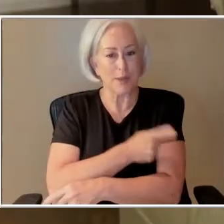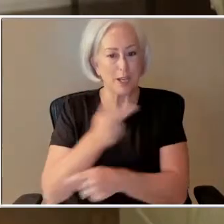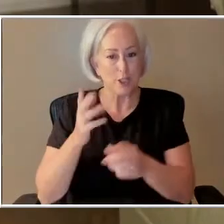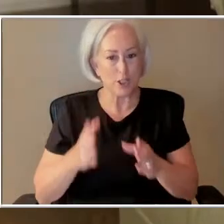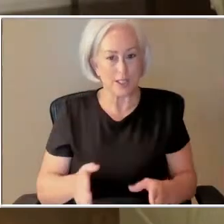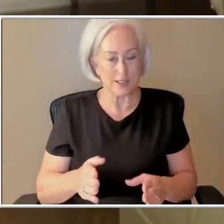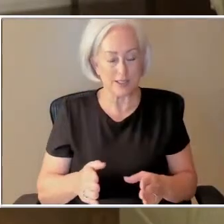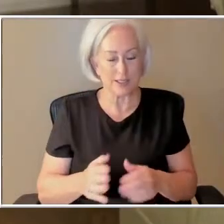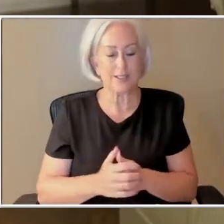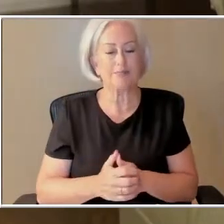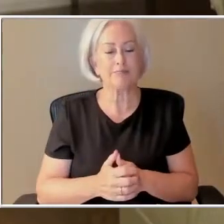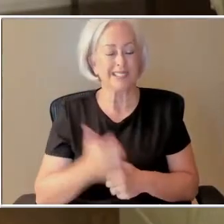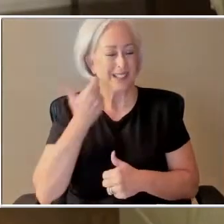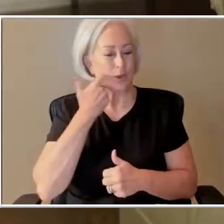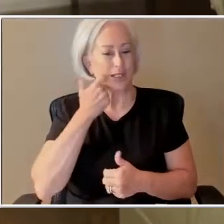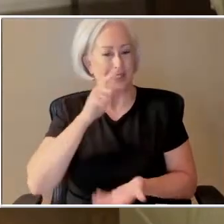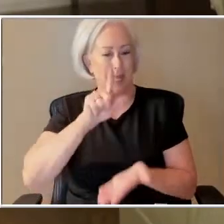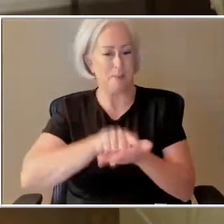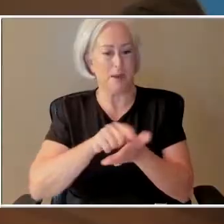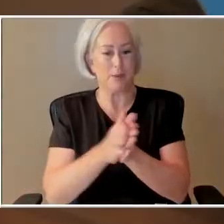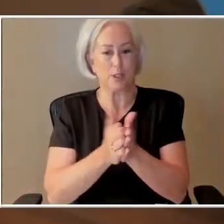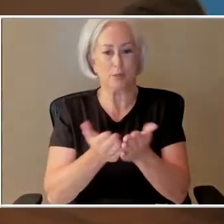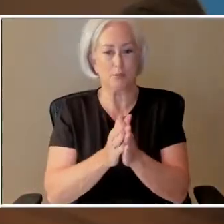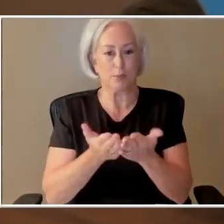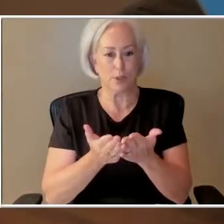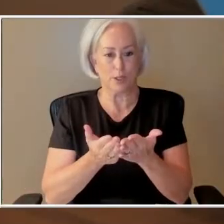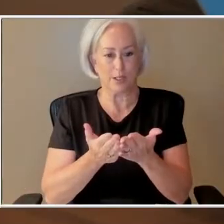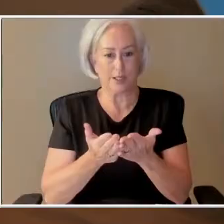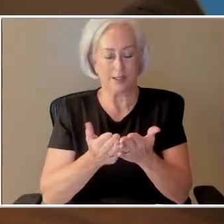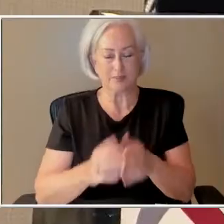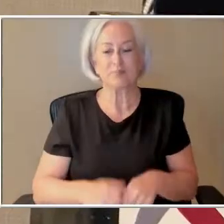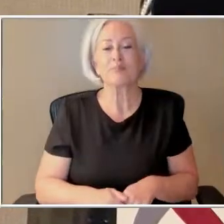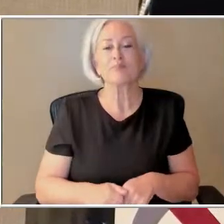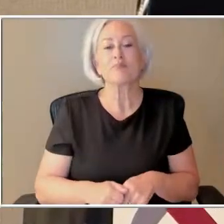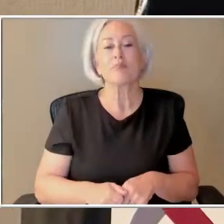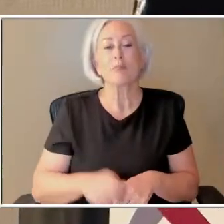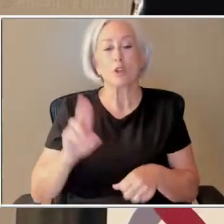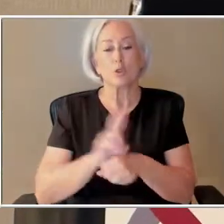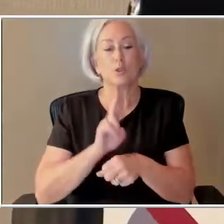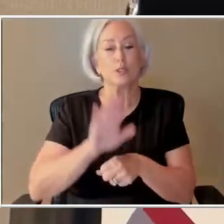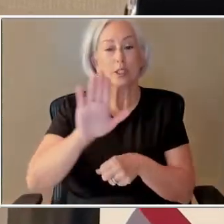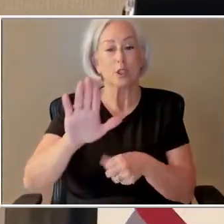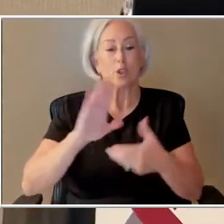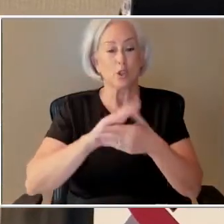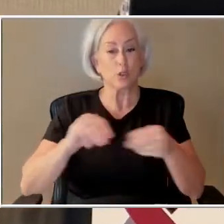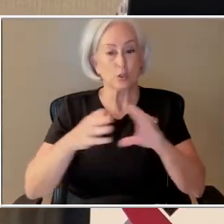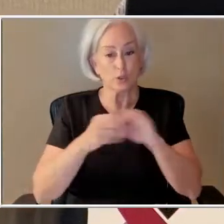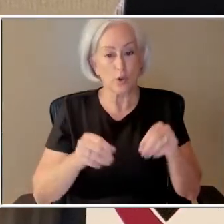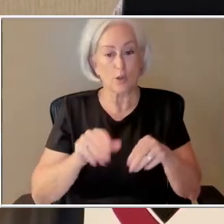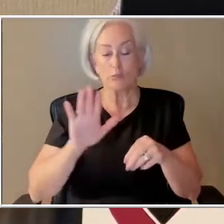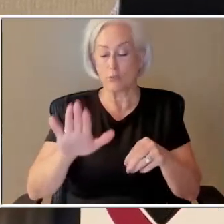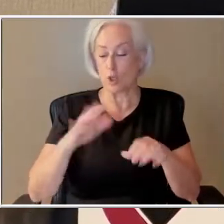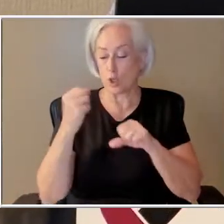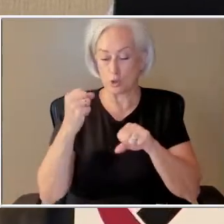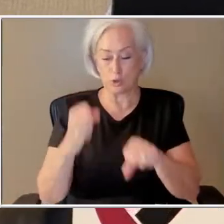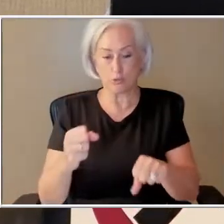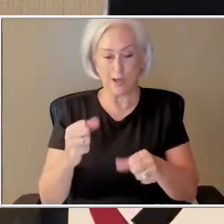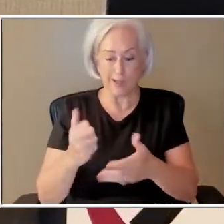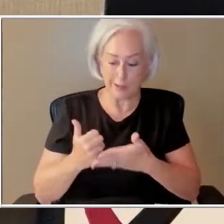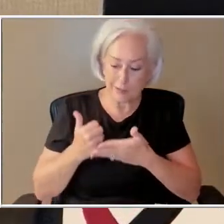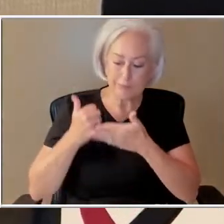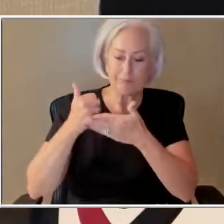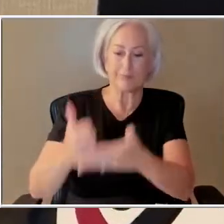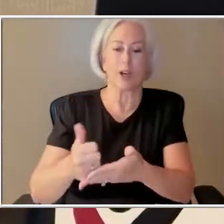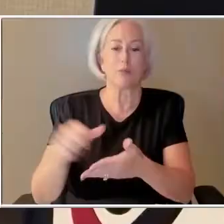school on a Thursday before Mother's Day weekend. Using her story and strength to help carry others through the same